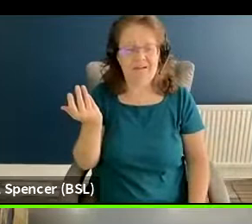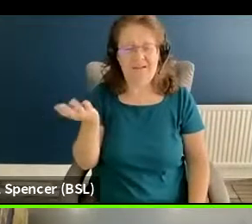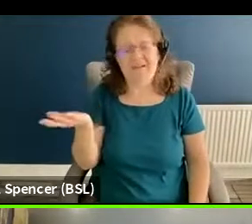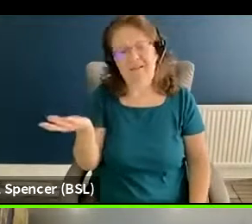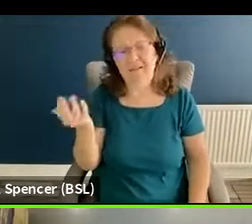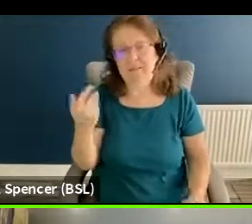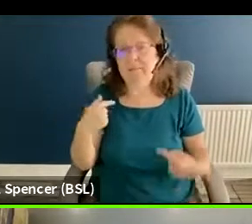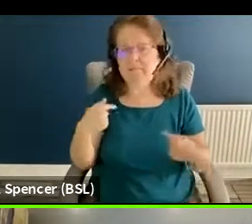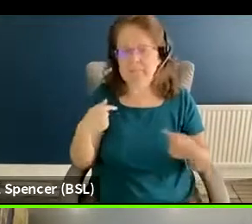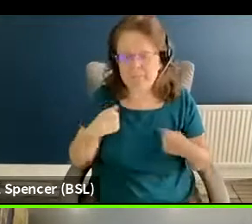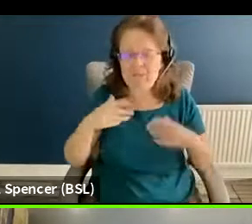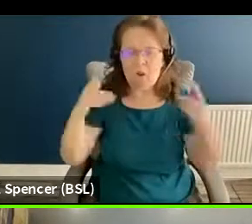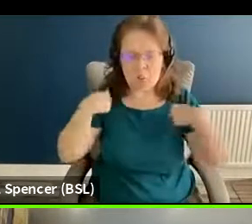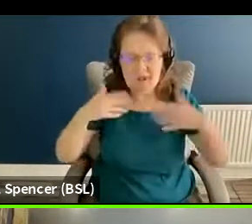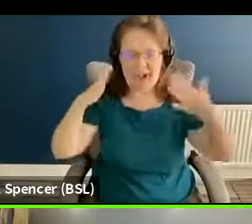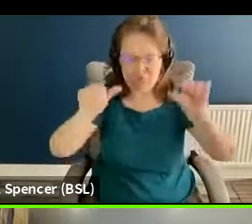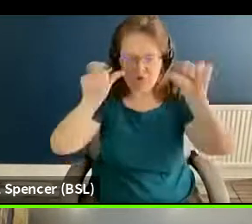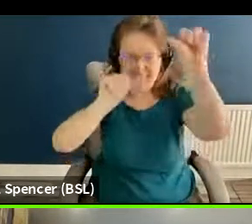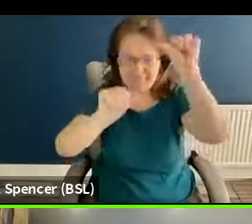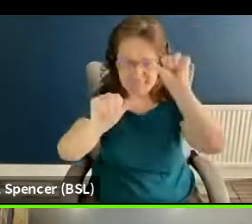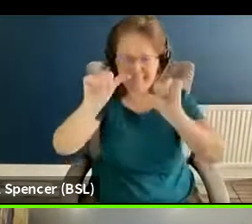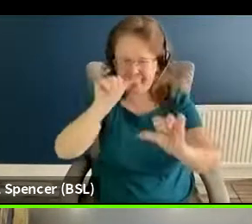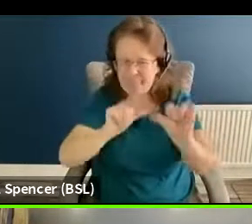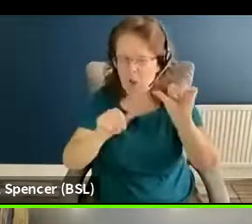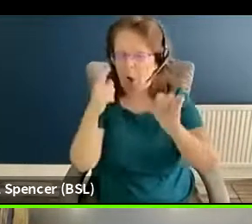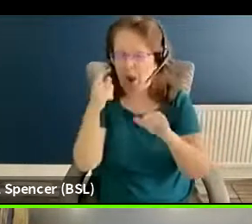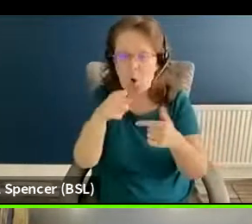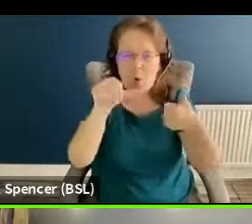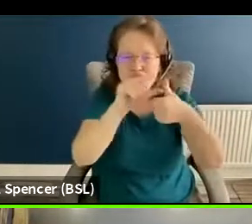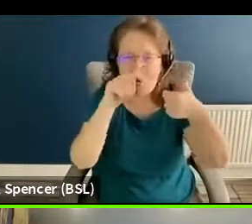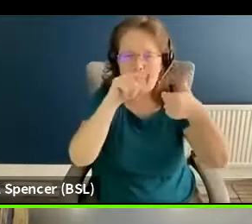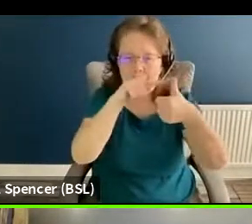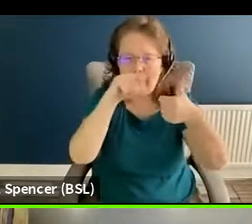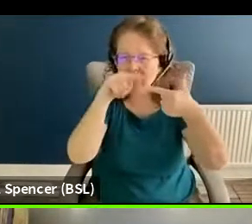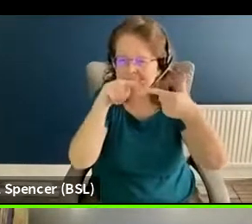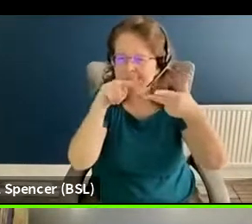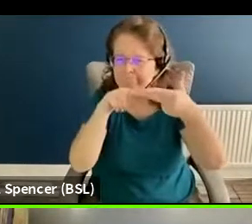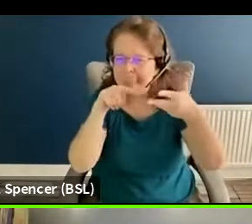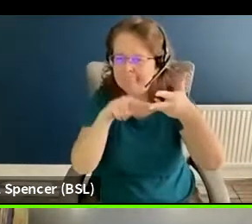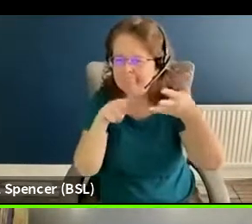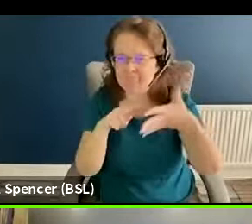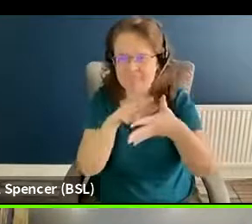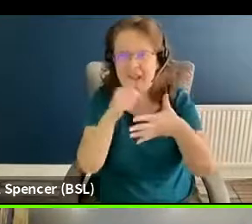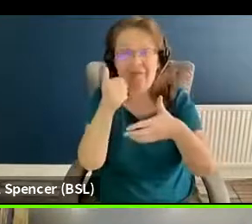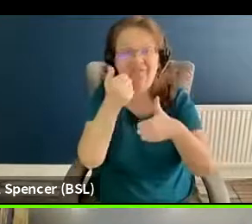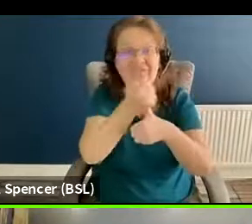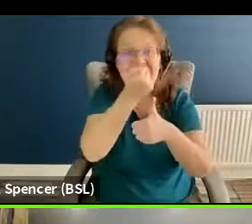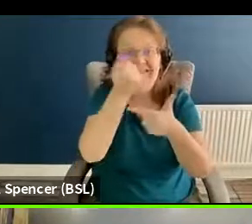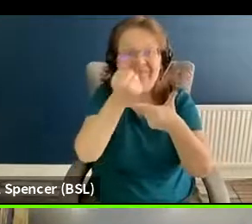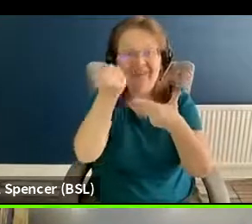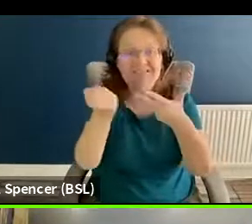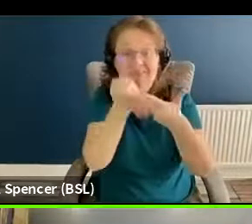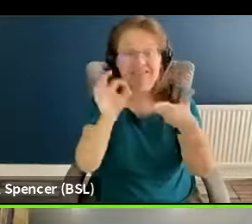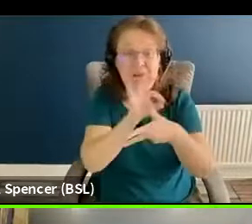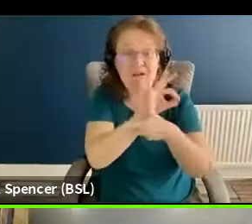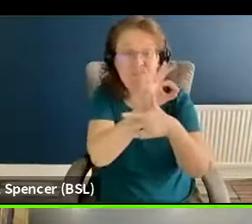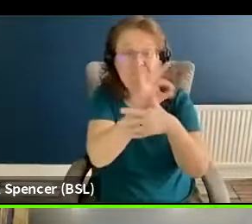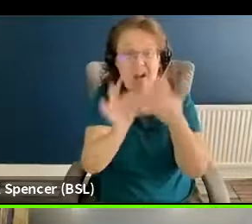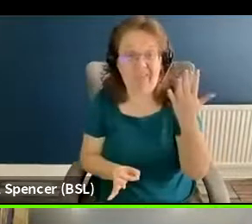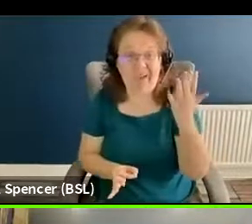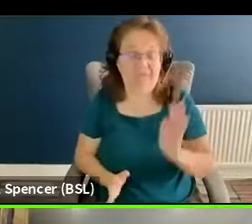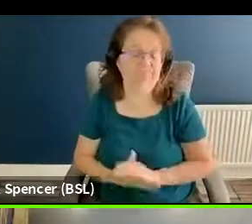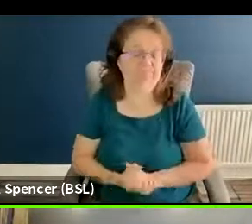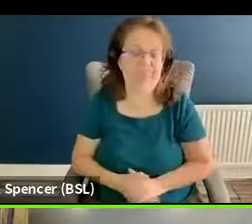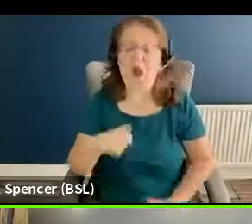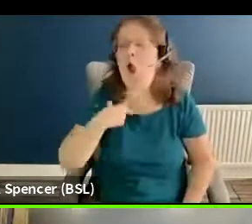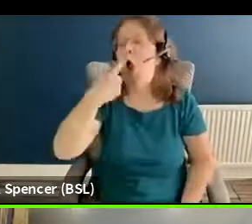We methodically went through and it didn't fix a single WCAG non-conformance. So anyway, I could talk all day